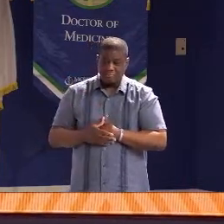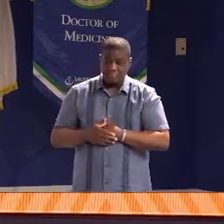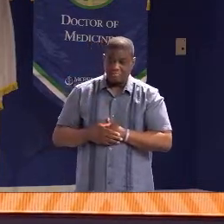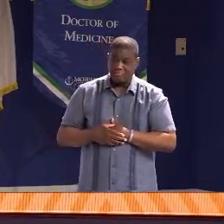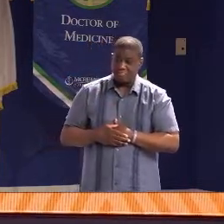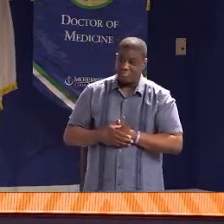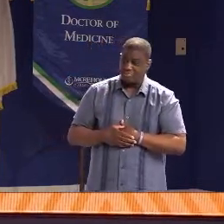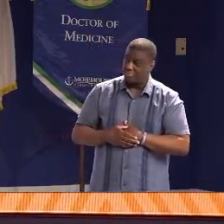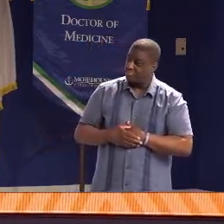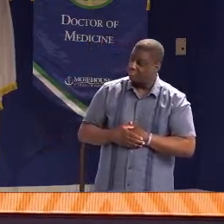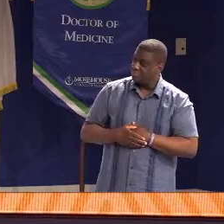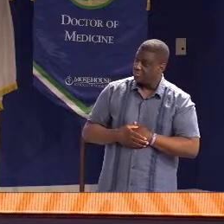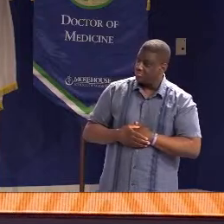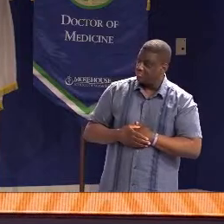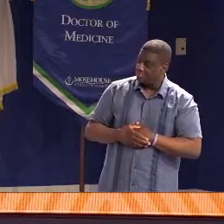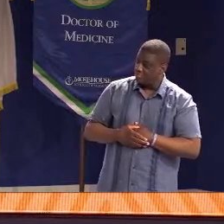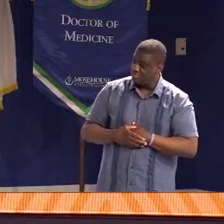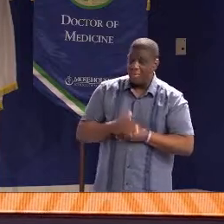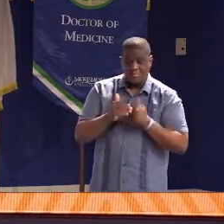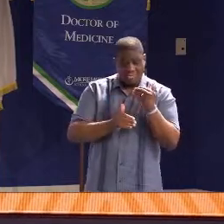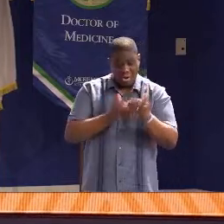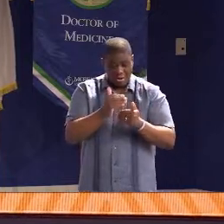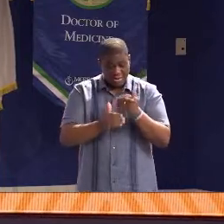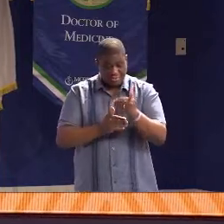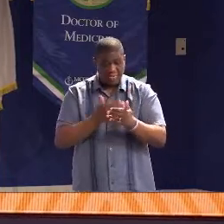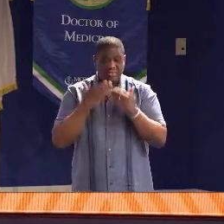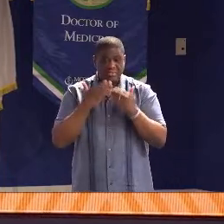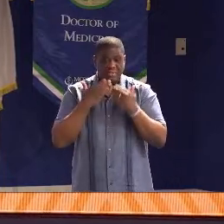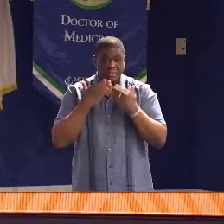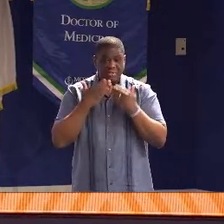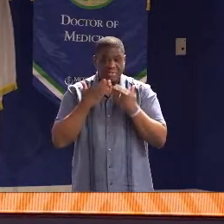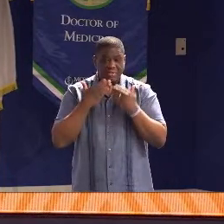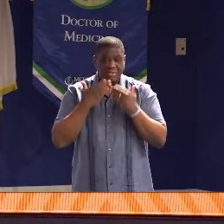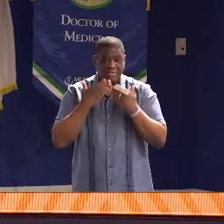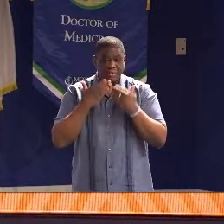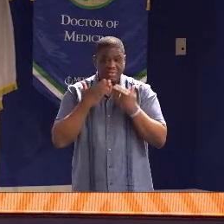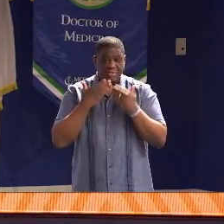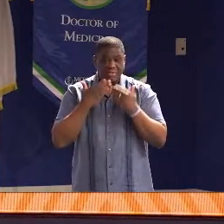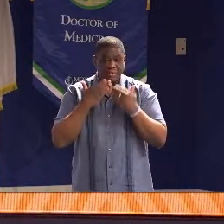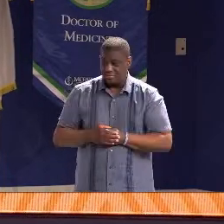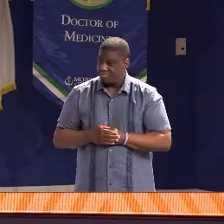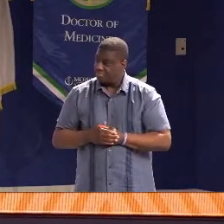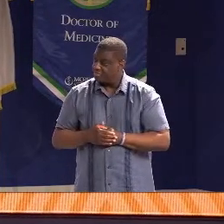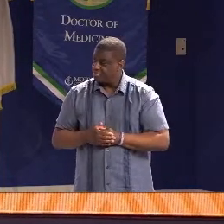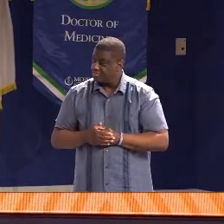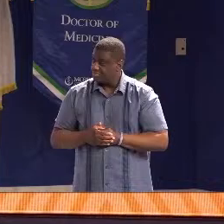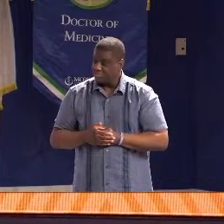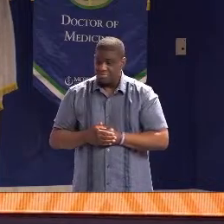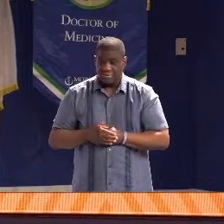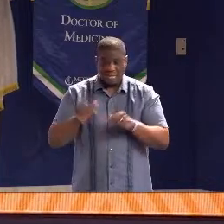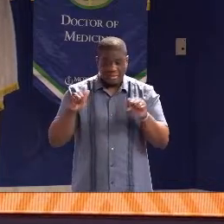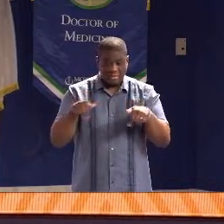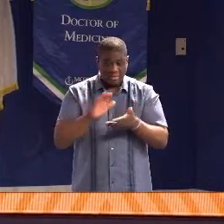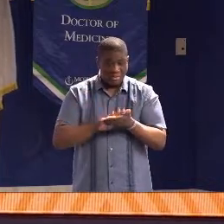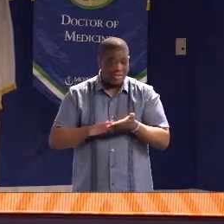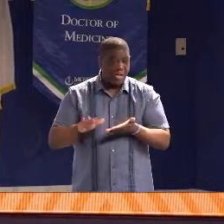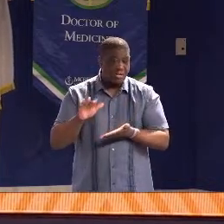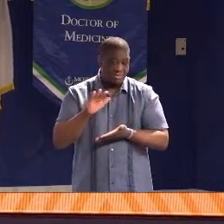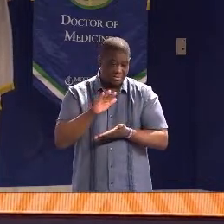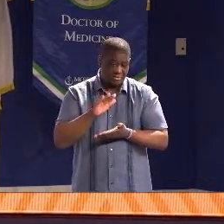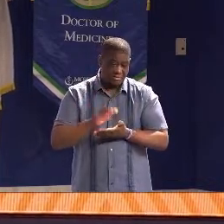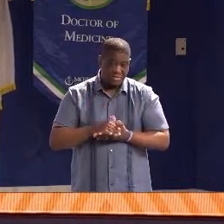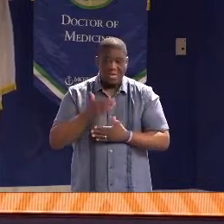been invaluable through this process, so I'm very thankful. Lastly, I'm forever grateful to Morehouse, the faculty, and my classmates.